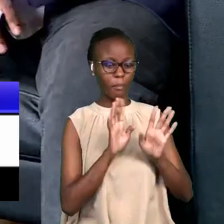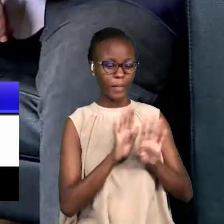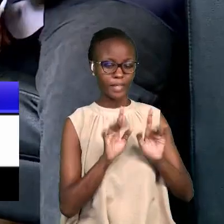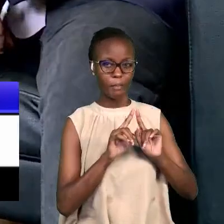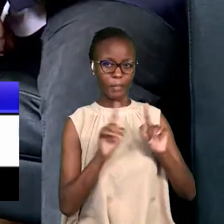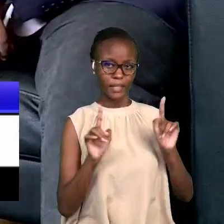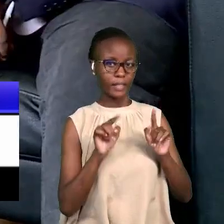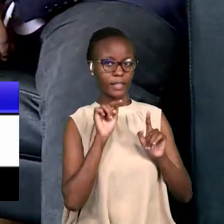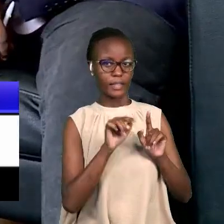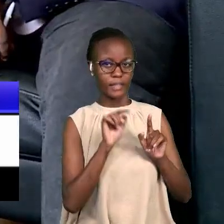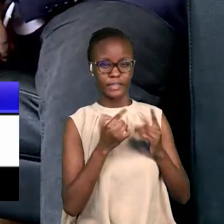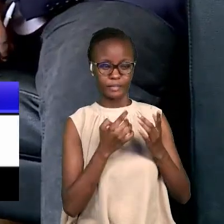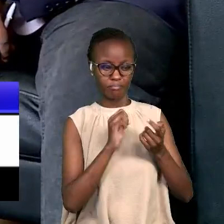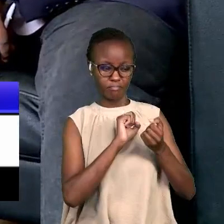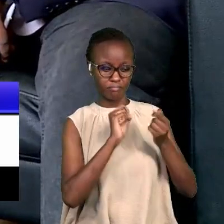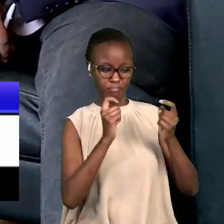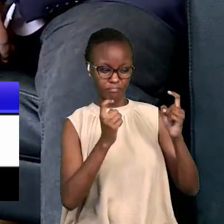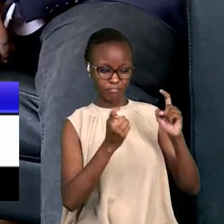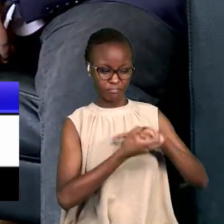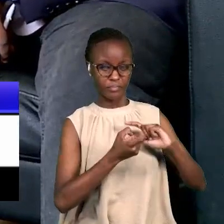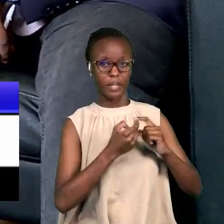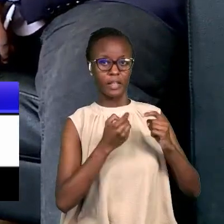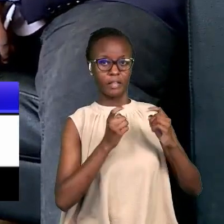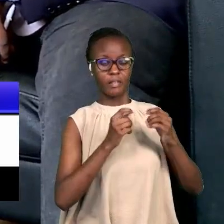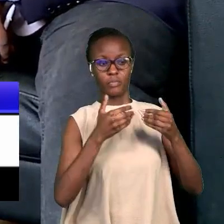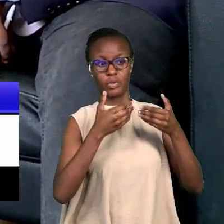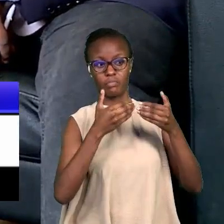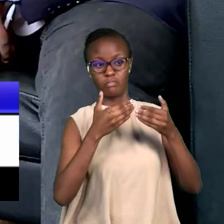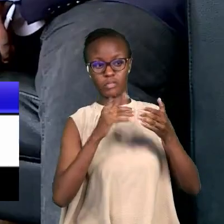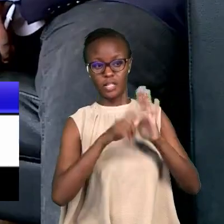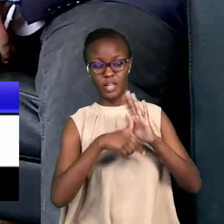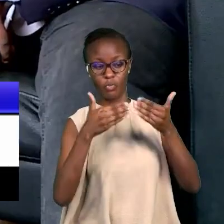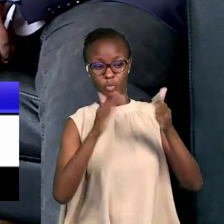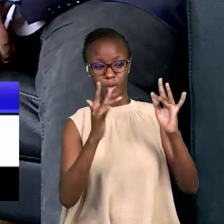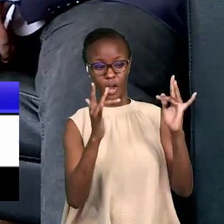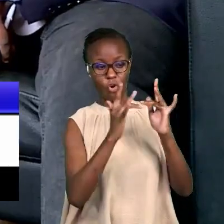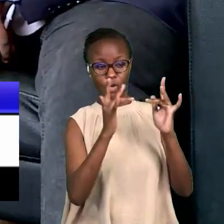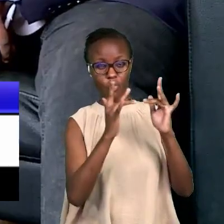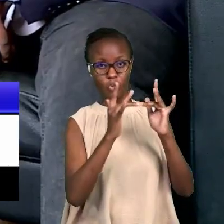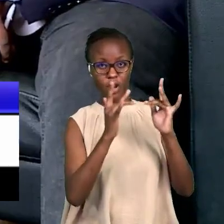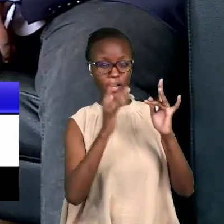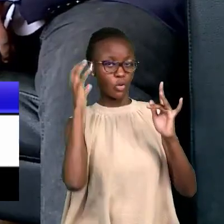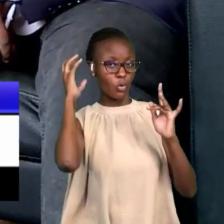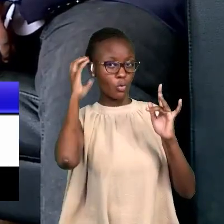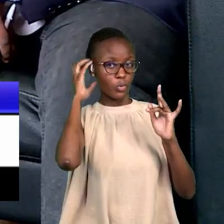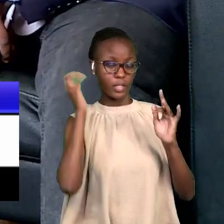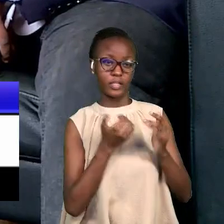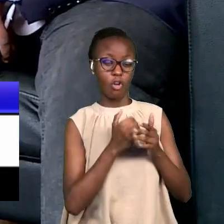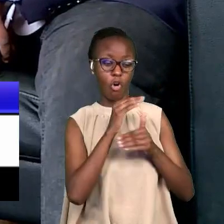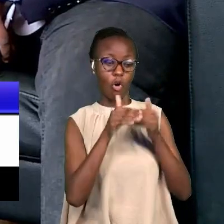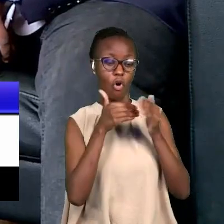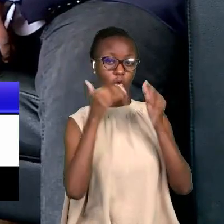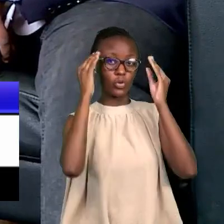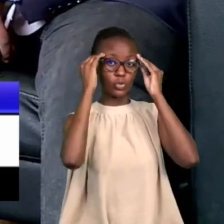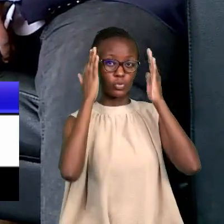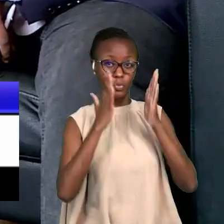we quickly started adjusting. We opened our online campus. And we transitioned our students